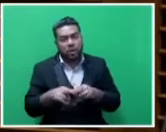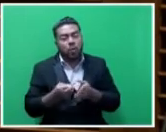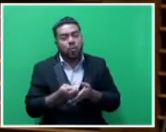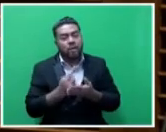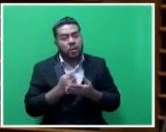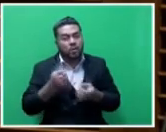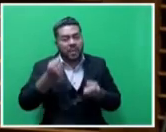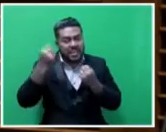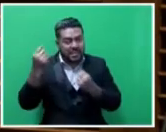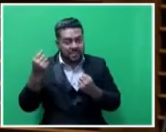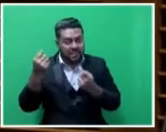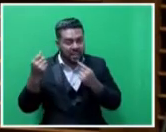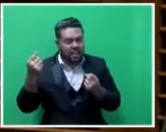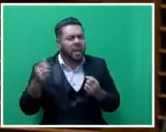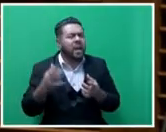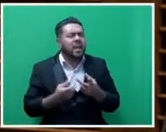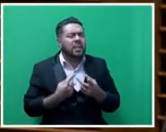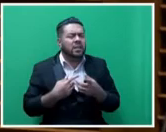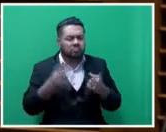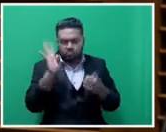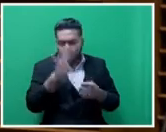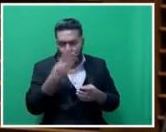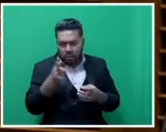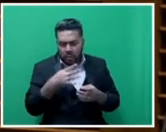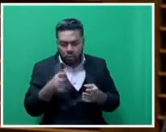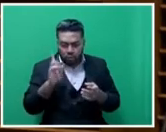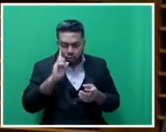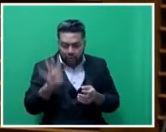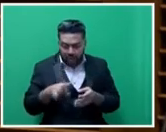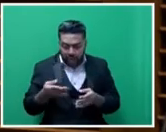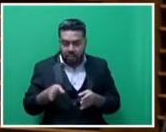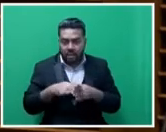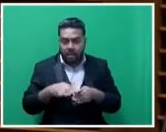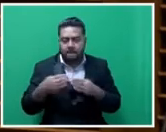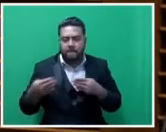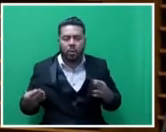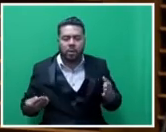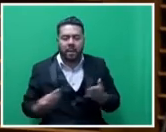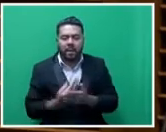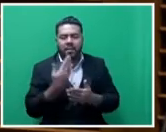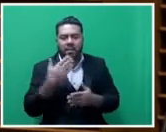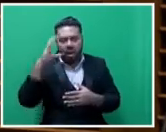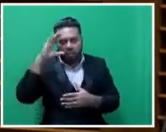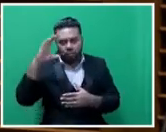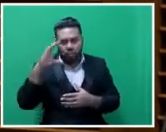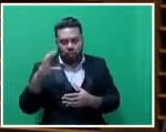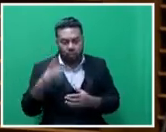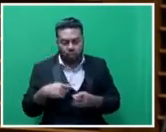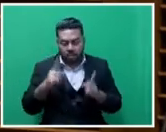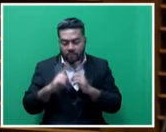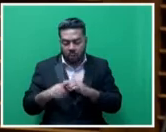Customs Services, to monitor these products at the border or at the point of entry. So, in terms of compliance,